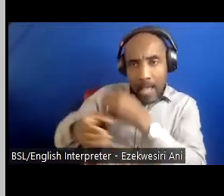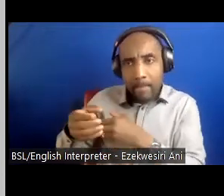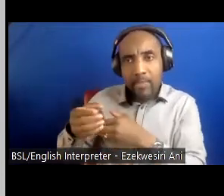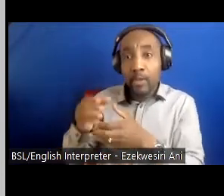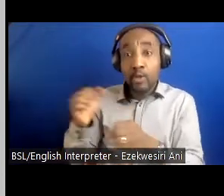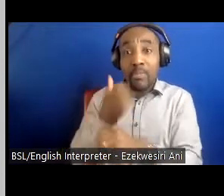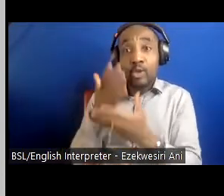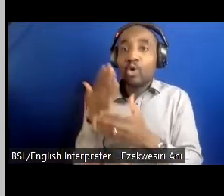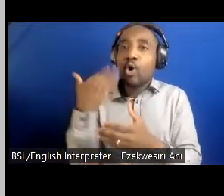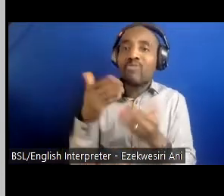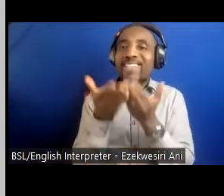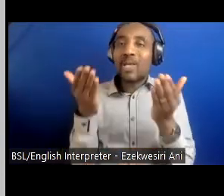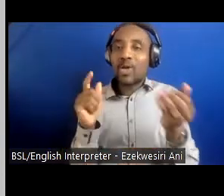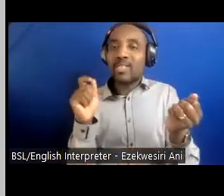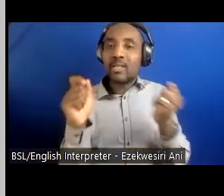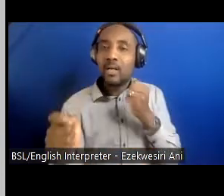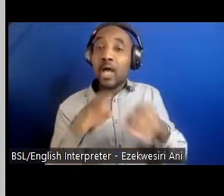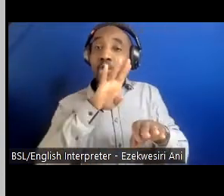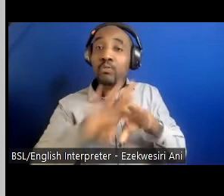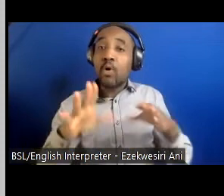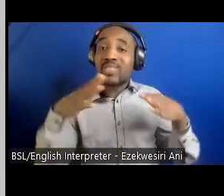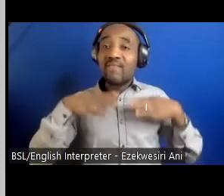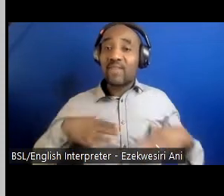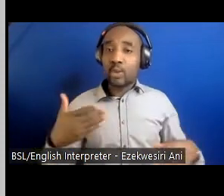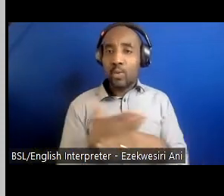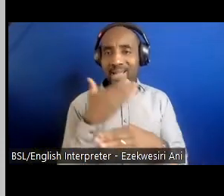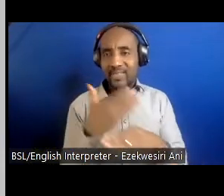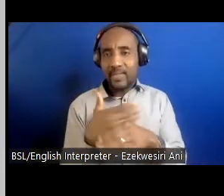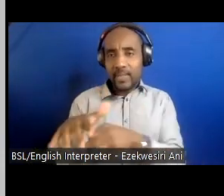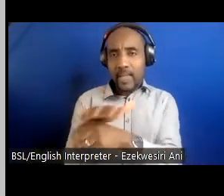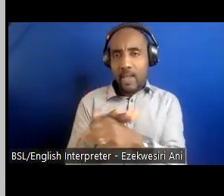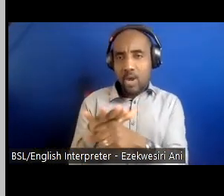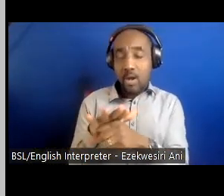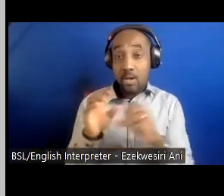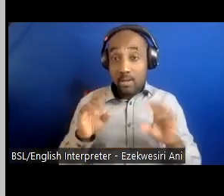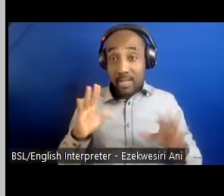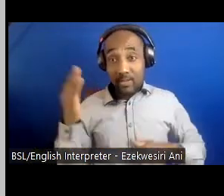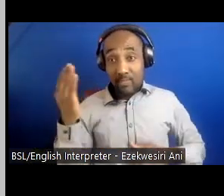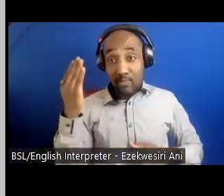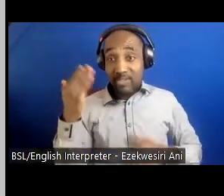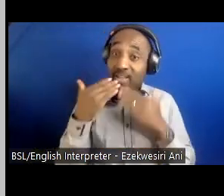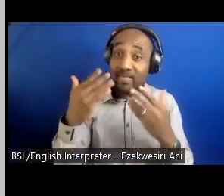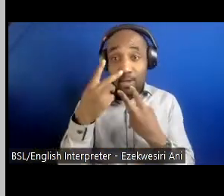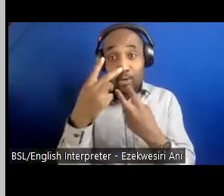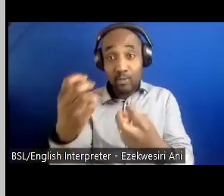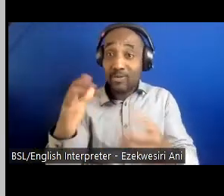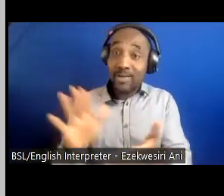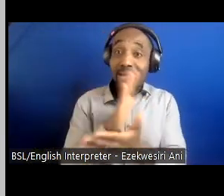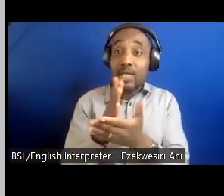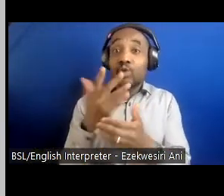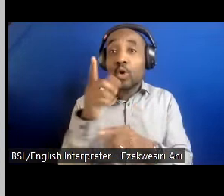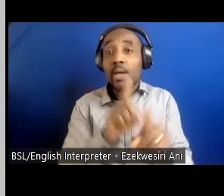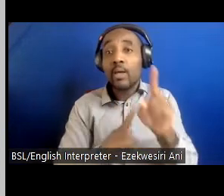equality across sport and physical activity sector. That's it from me. Thank you for listening and enjoy the rest of the